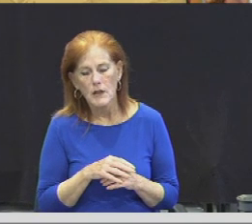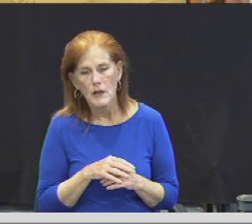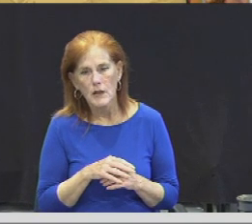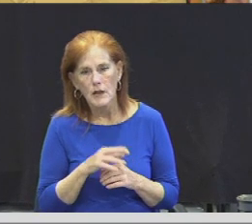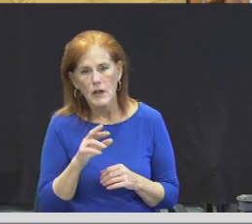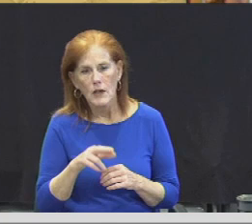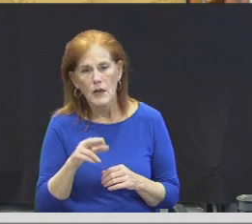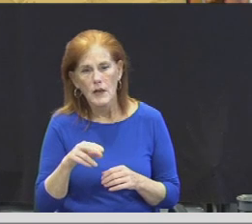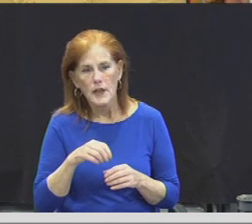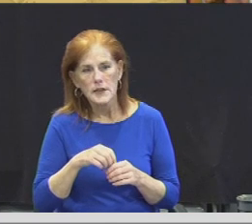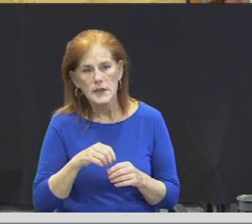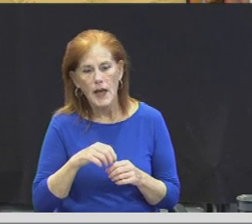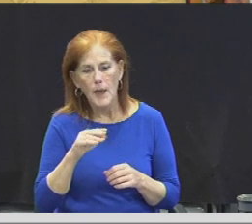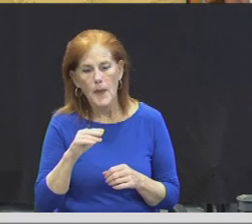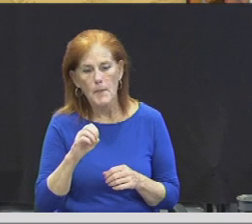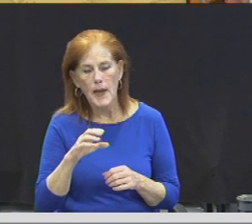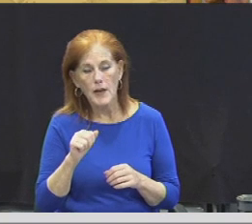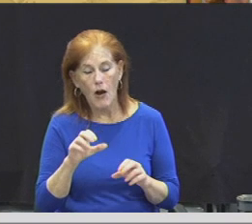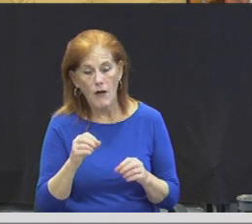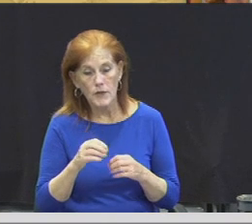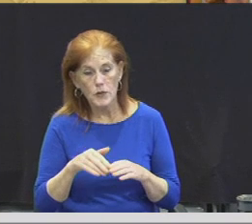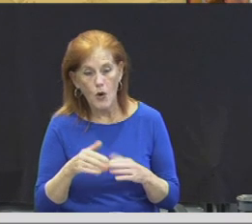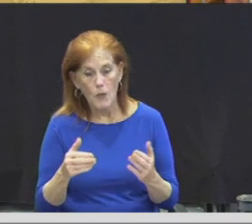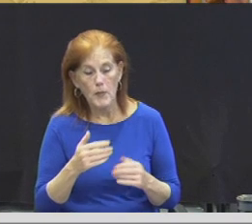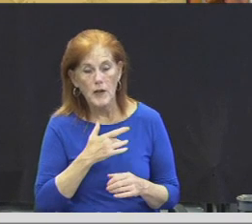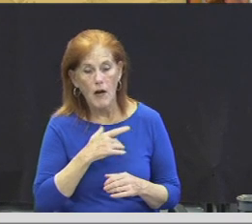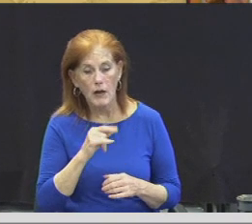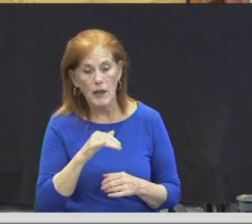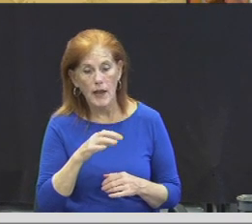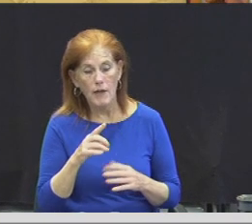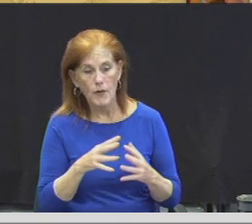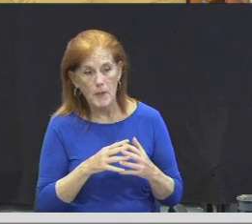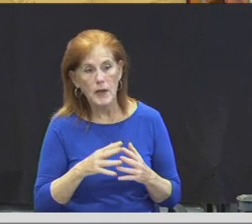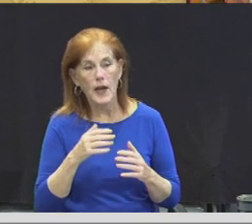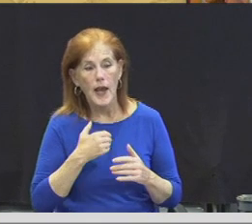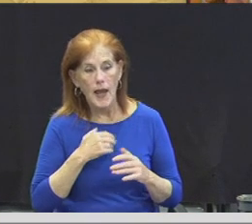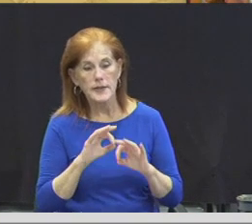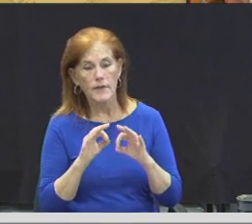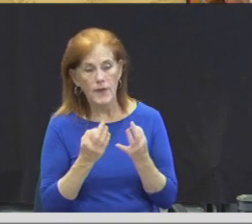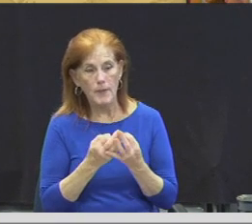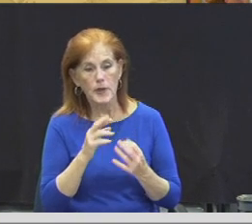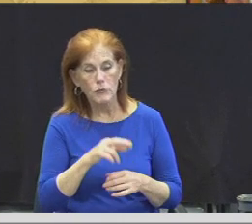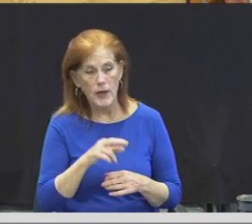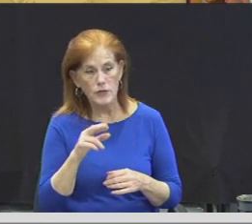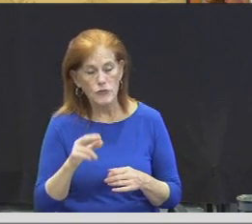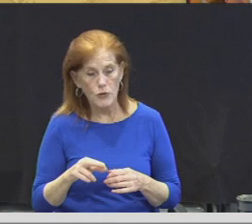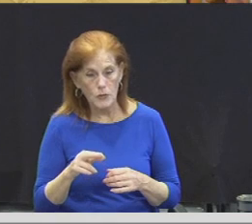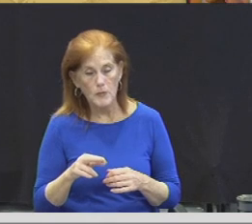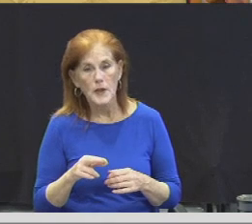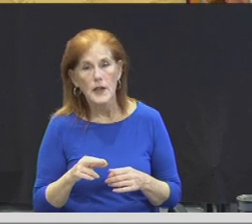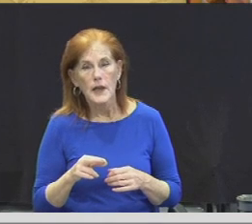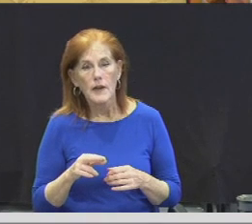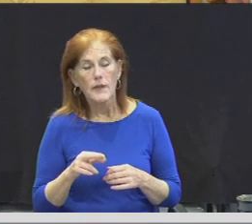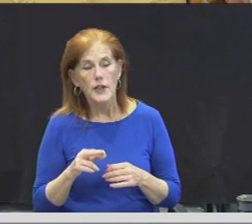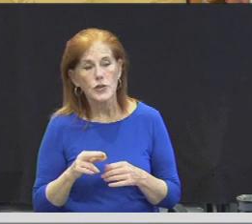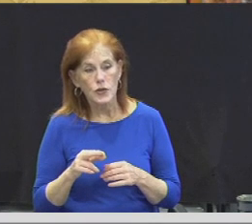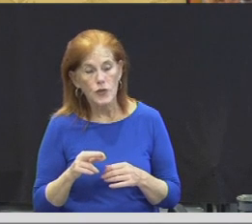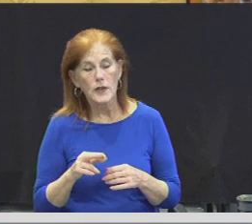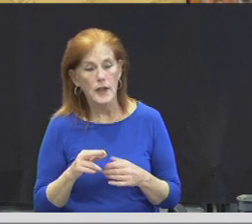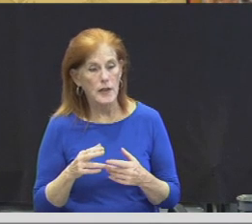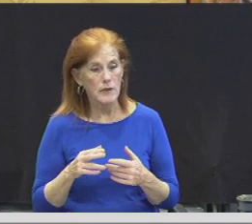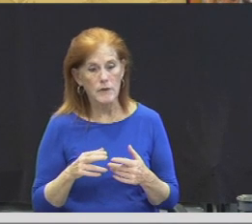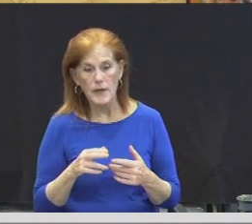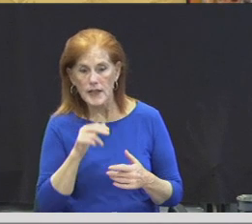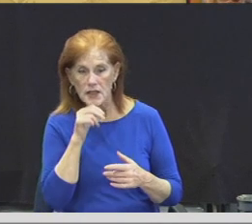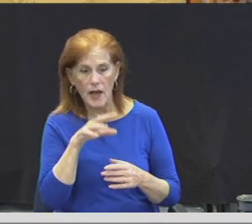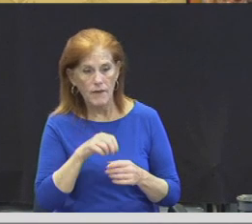MECA's offices when those are open. And then Heartland of America does have a family restroom that is accessed from the park. It's not contained within anything